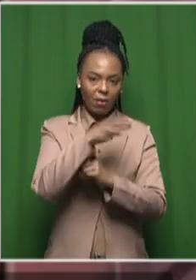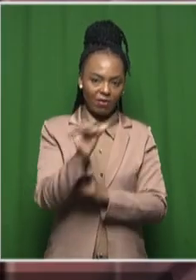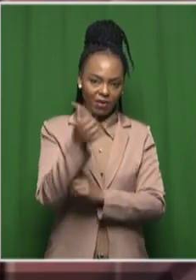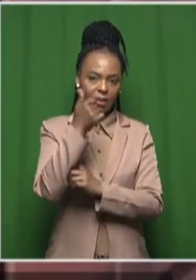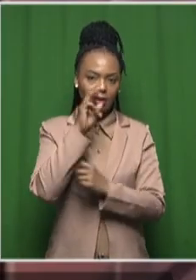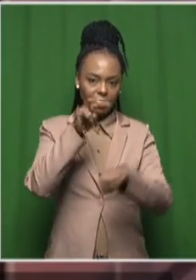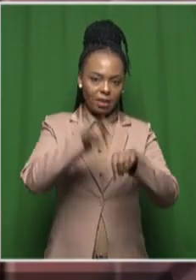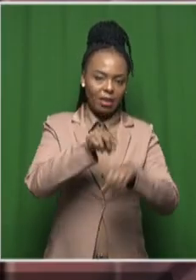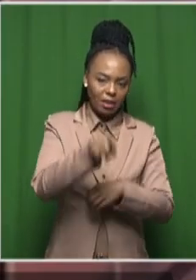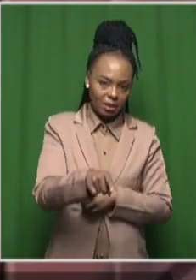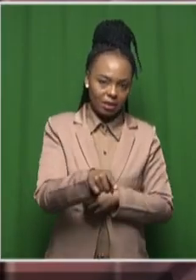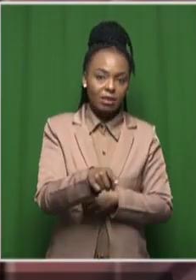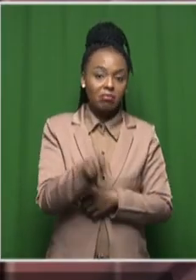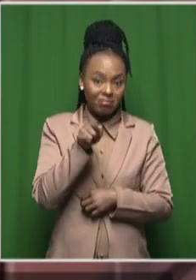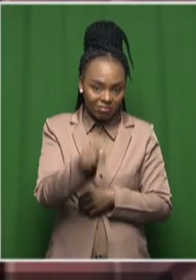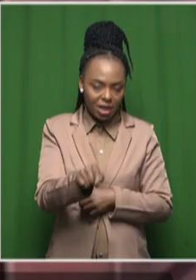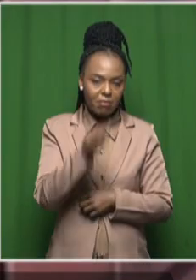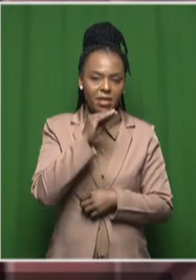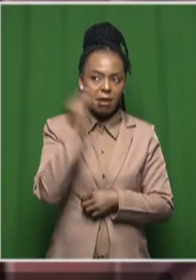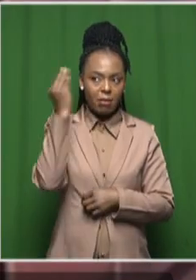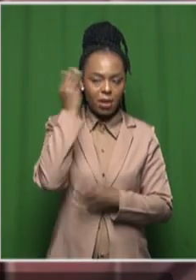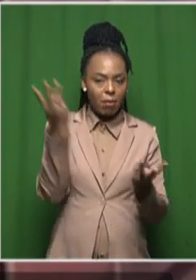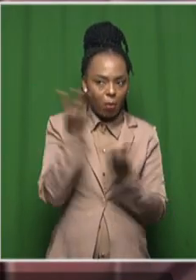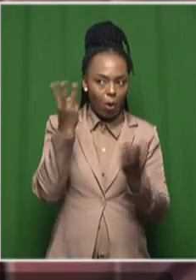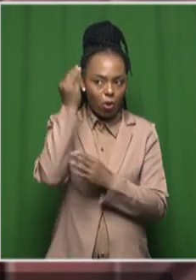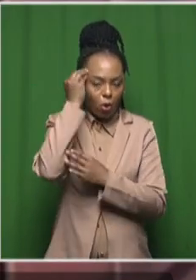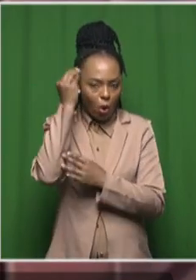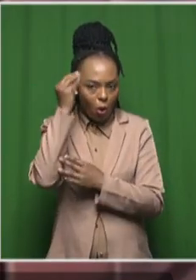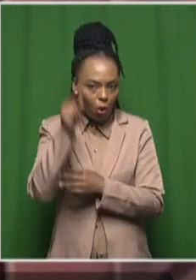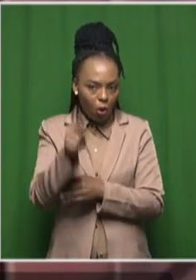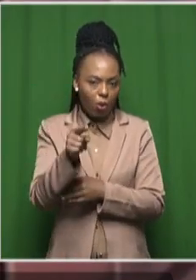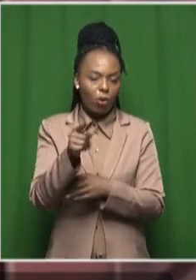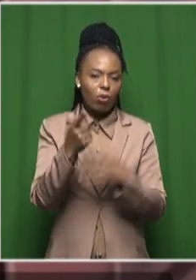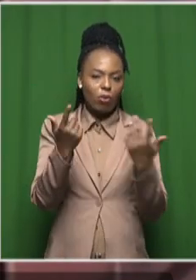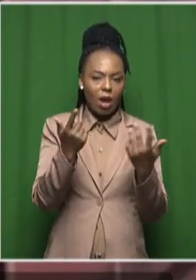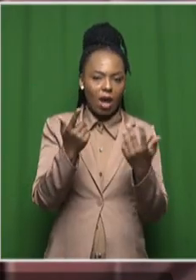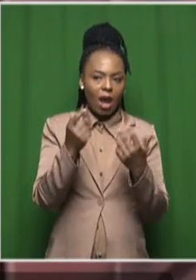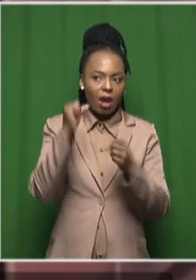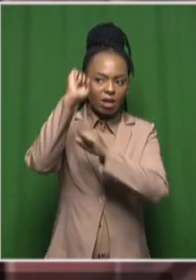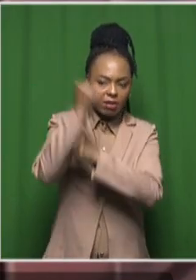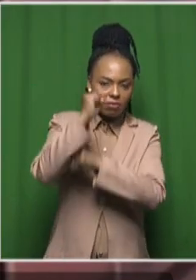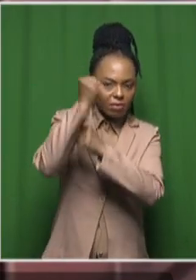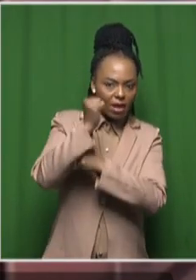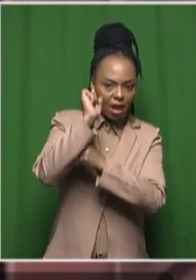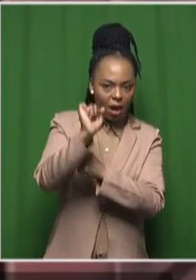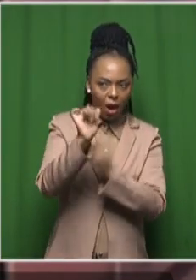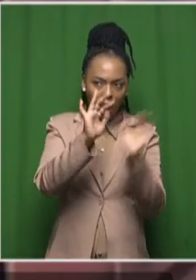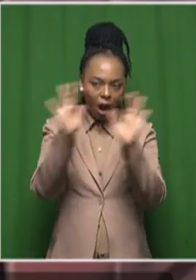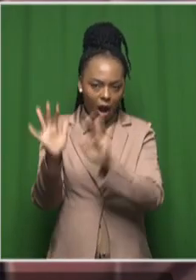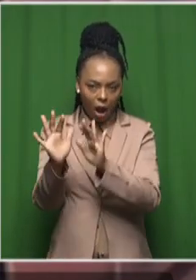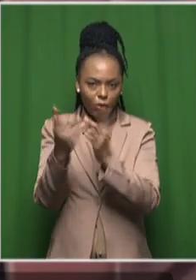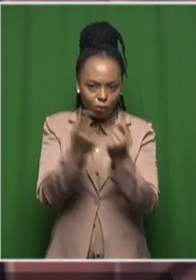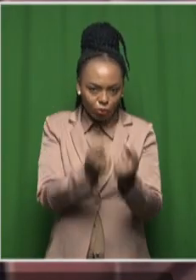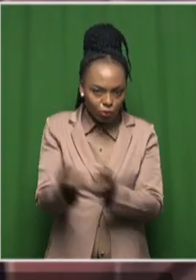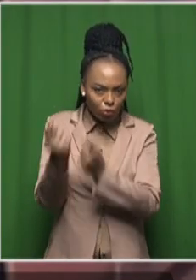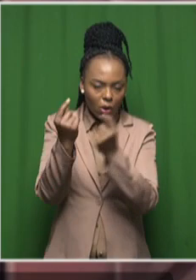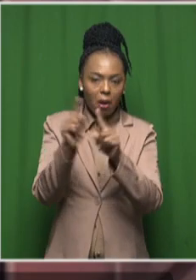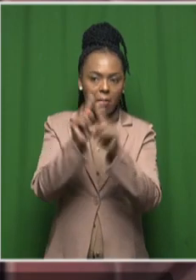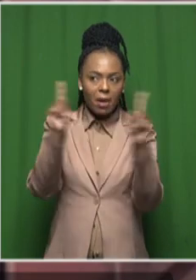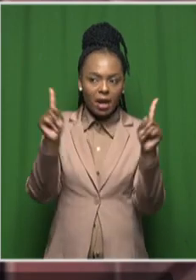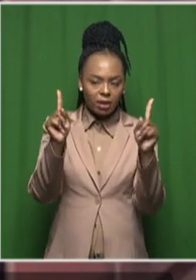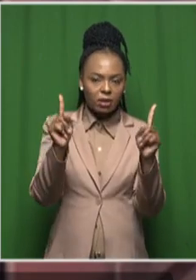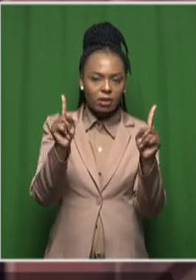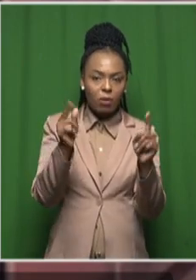the sustainability that everybody knows about, how green is your factory, but also to get to a level